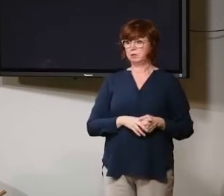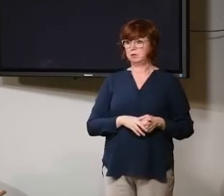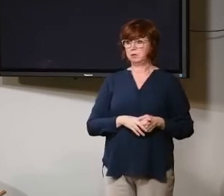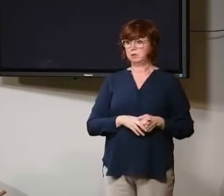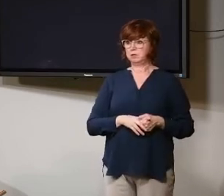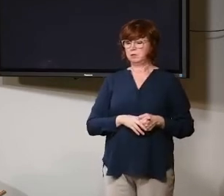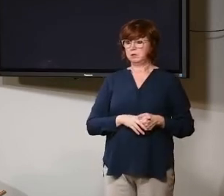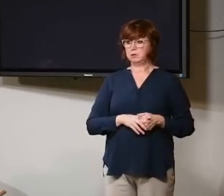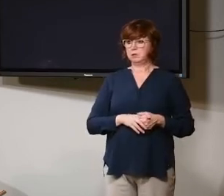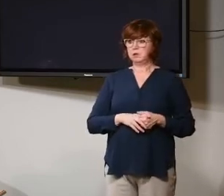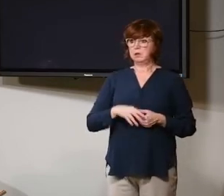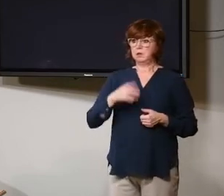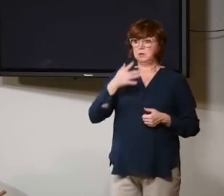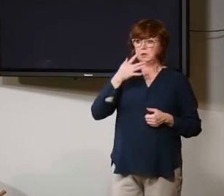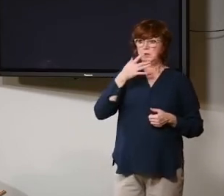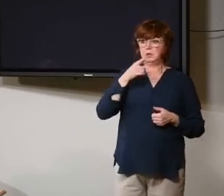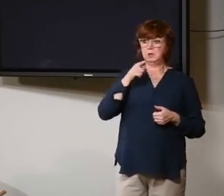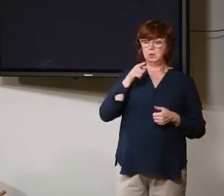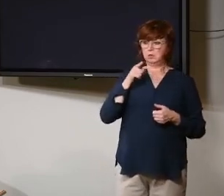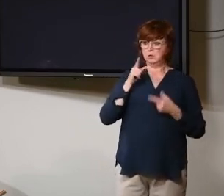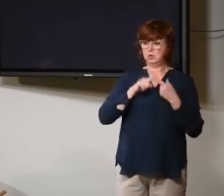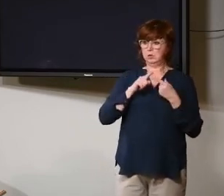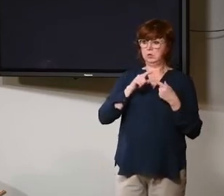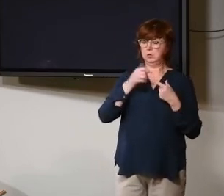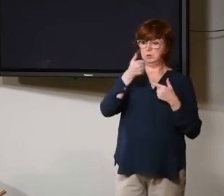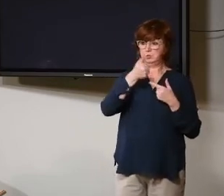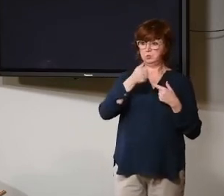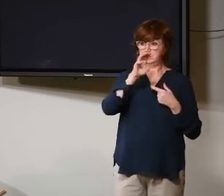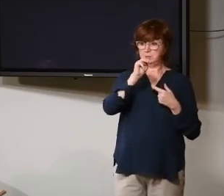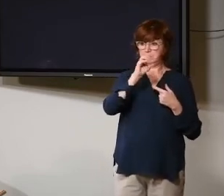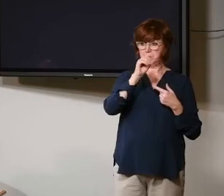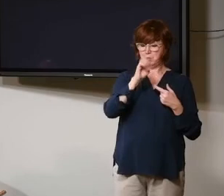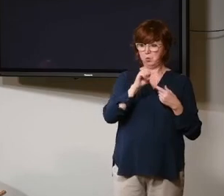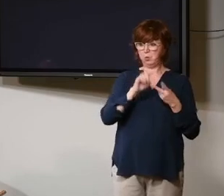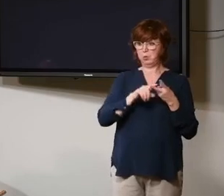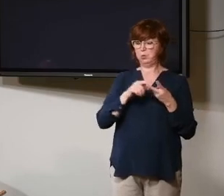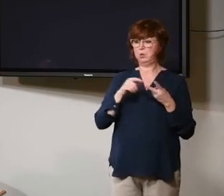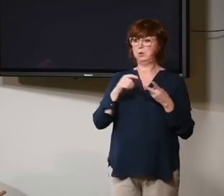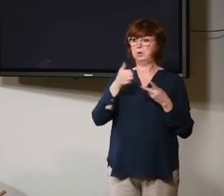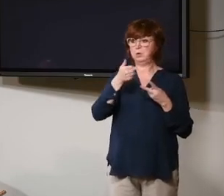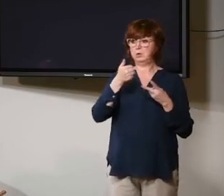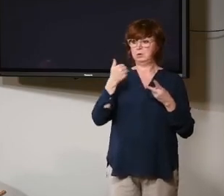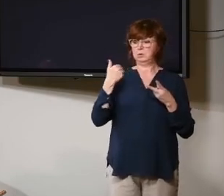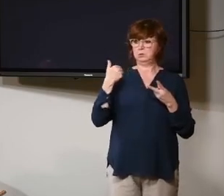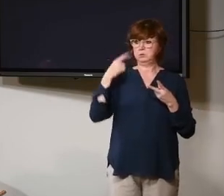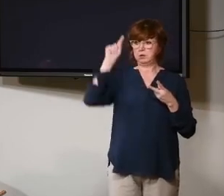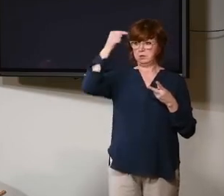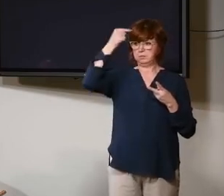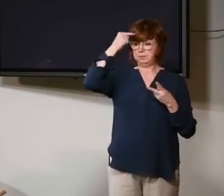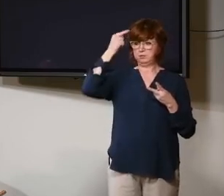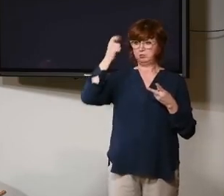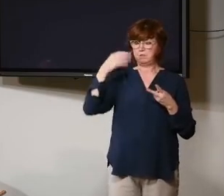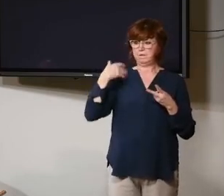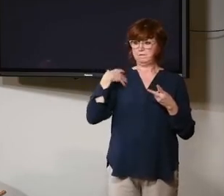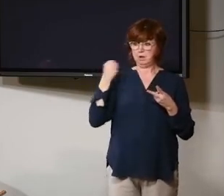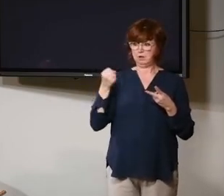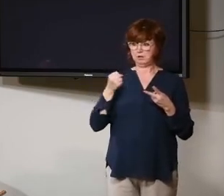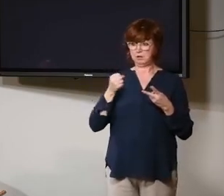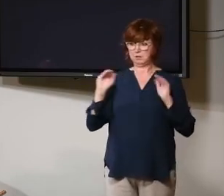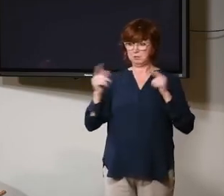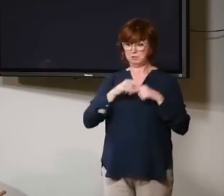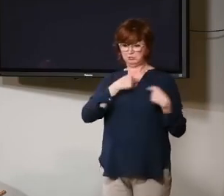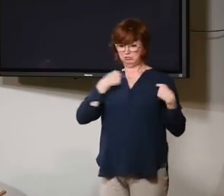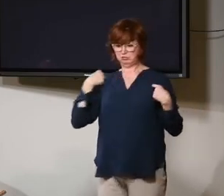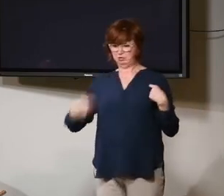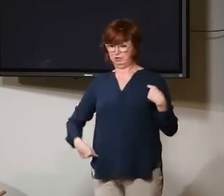what we've seen in China and other parts of Asia, but that doesn't really seem like a fair comparison, not only given the fact that we had a head start